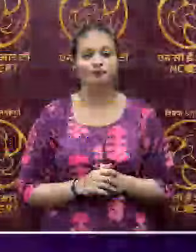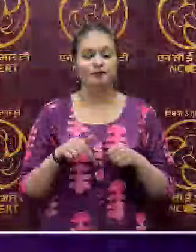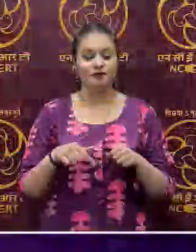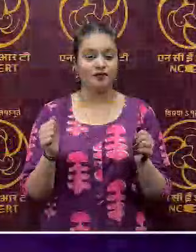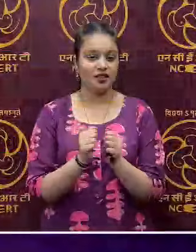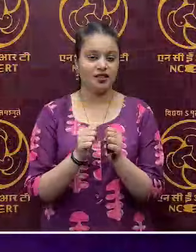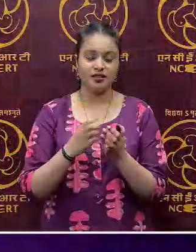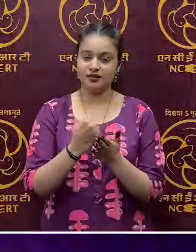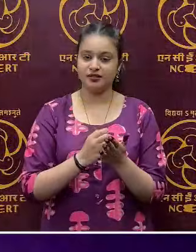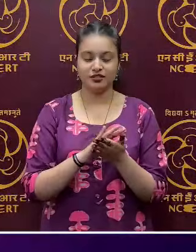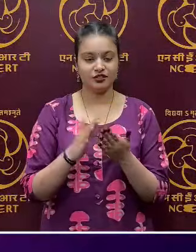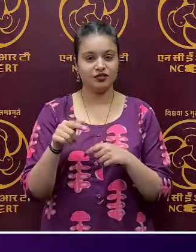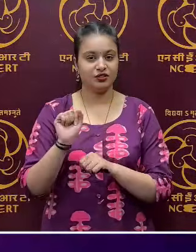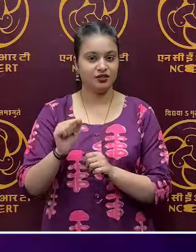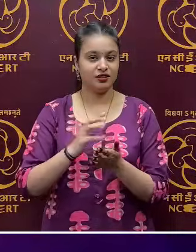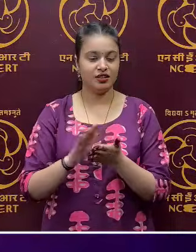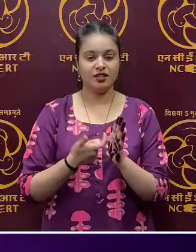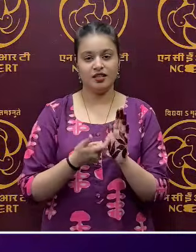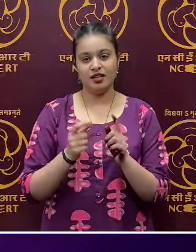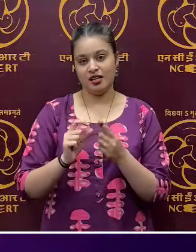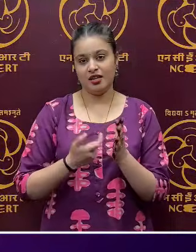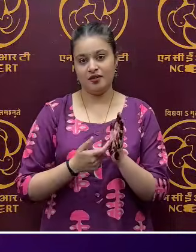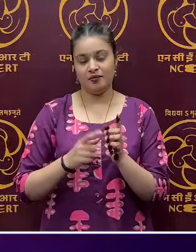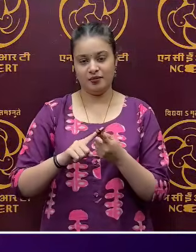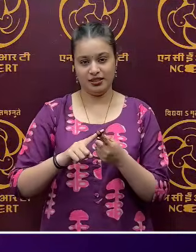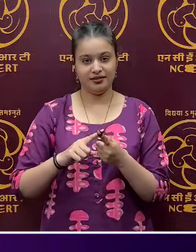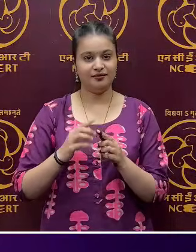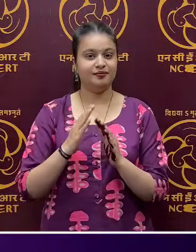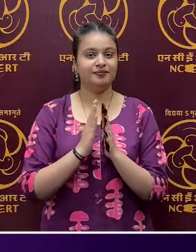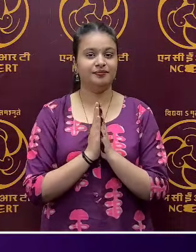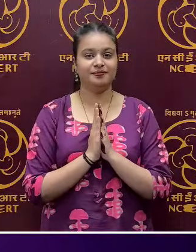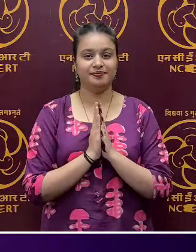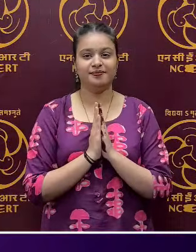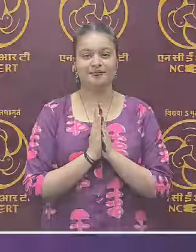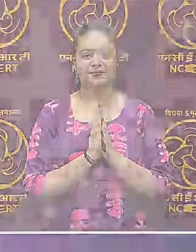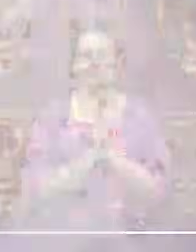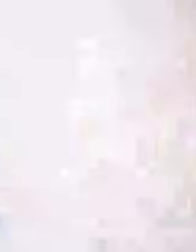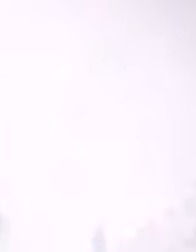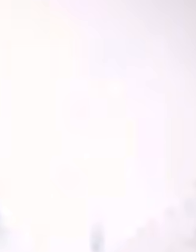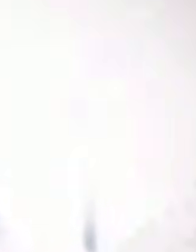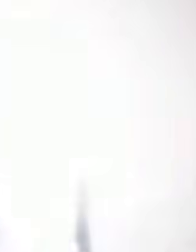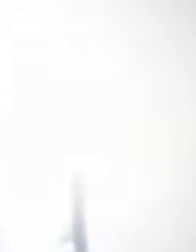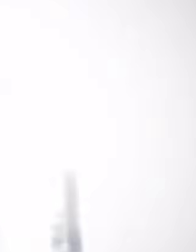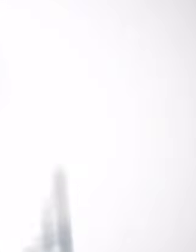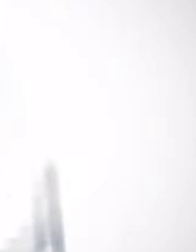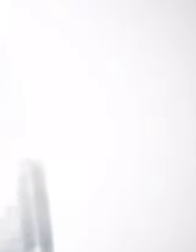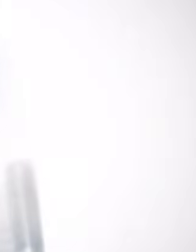this, it's a wrap. This is me, Harpreet Kaur, signing off. Namaskar.